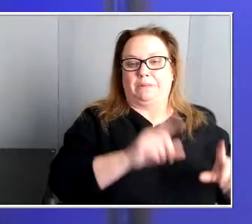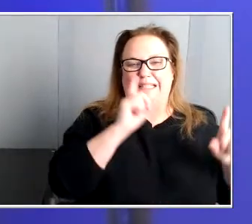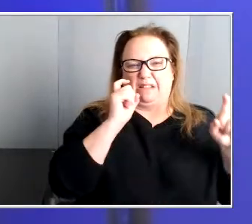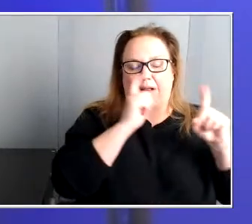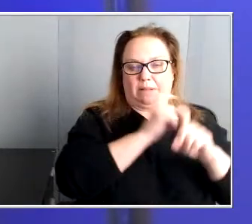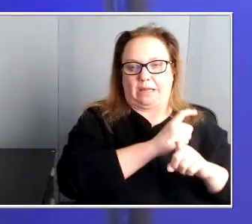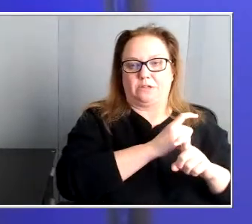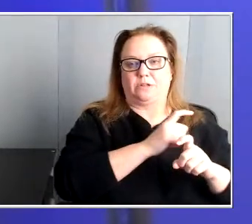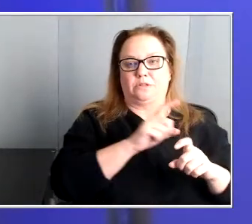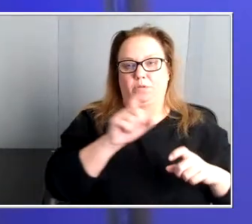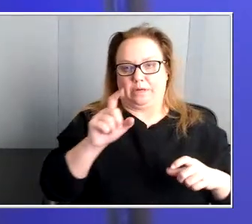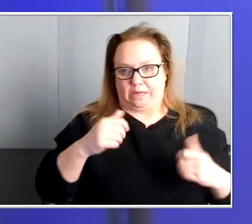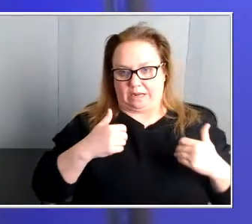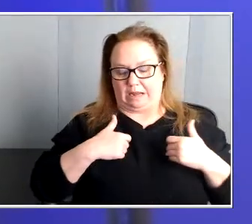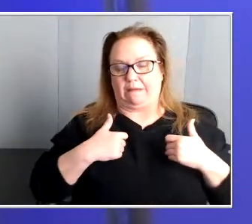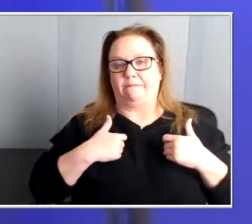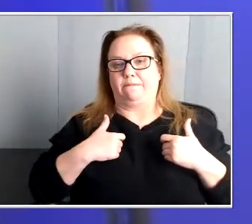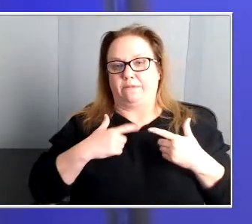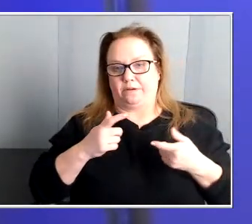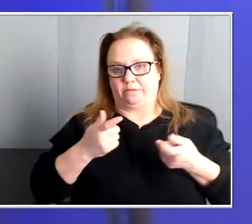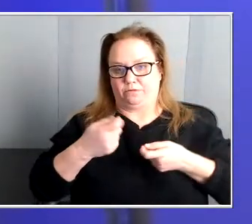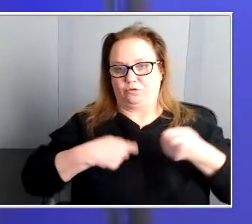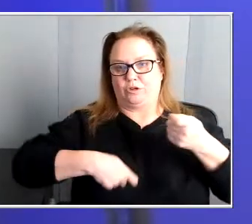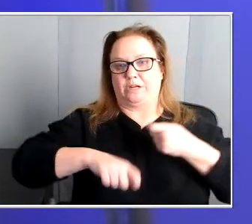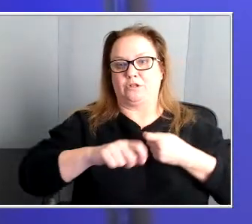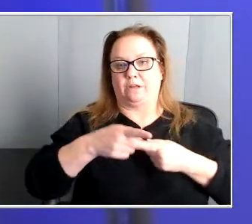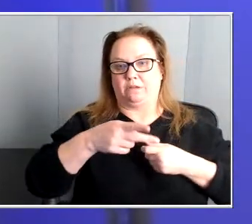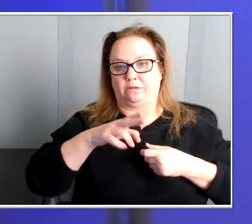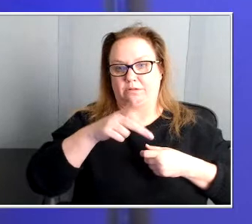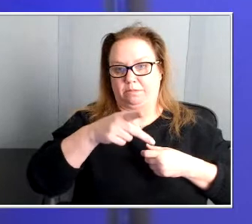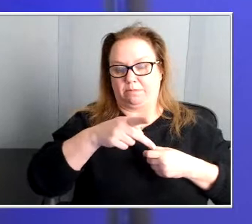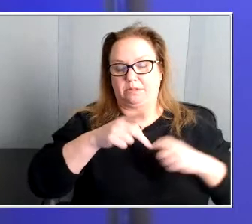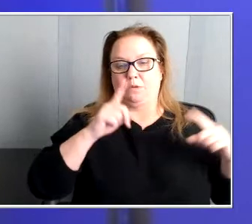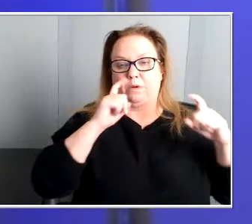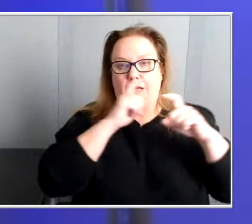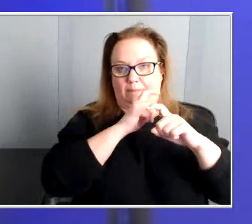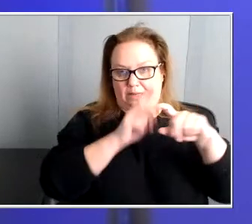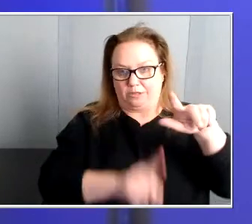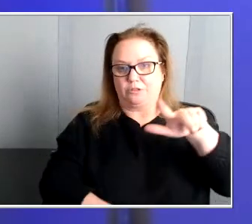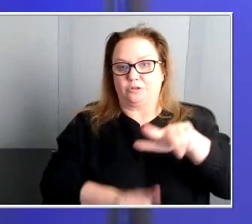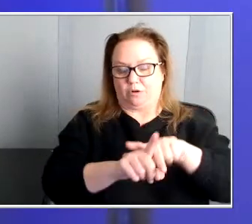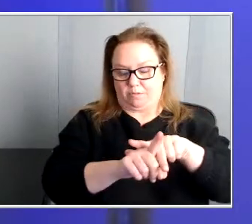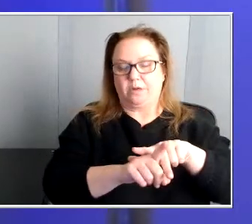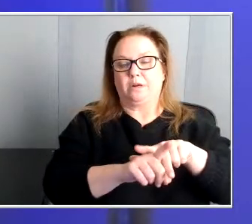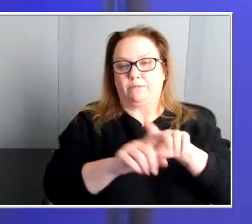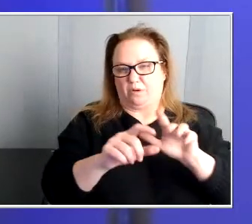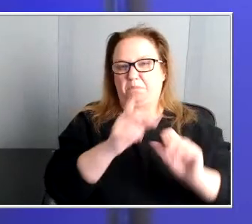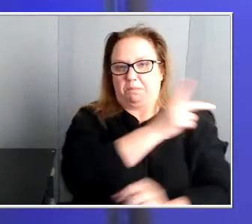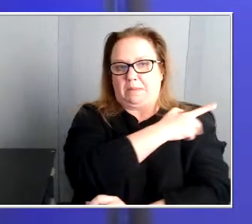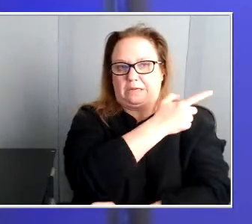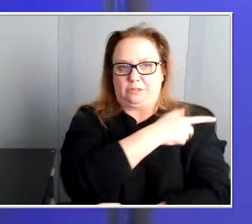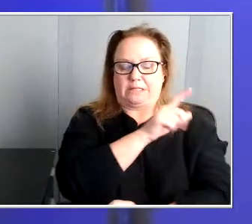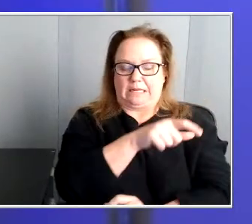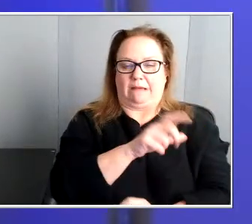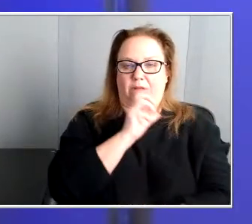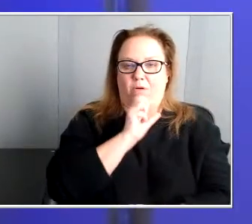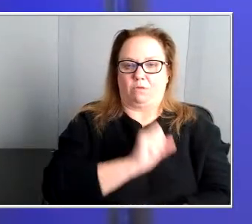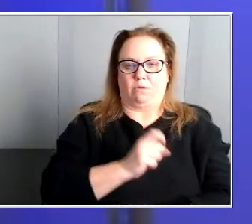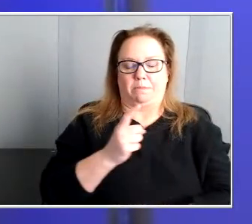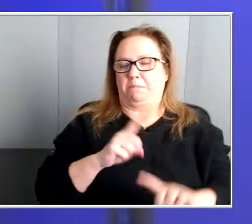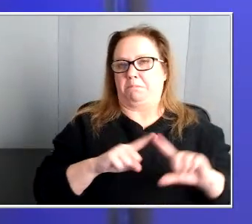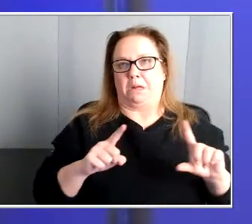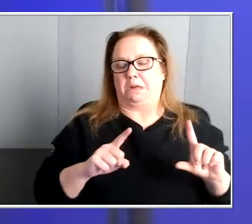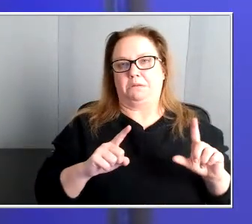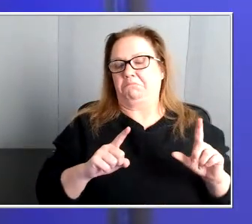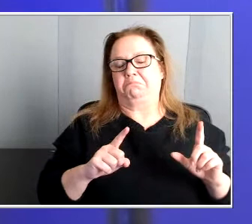we have entered into changing out those pumps when complications occur. But it would not, in my estimate, be something